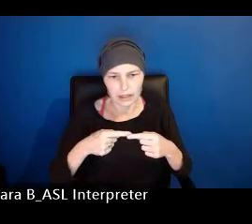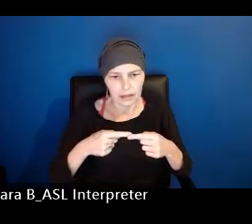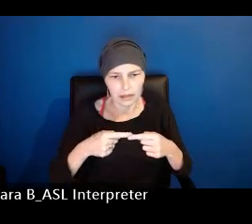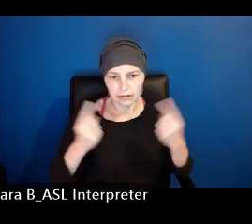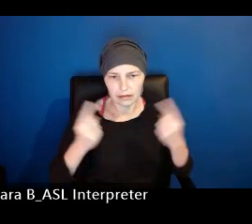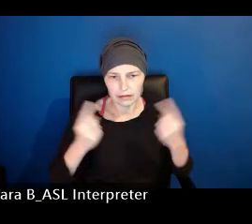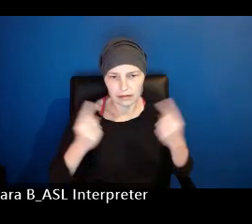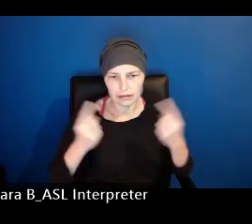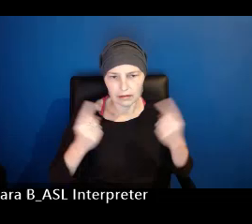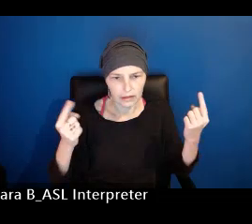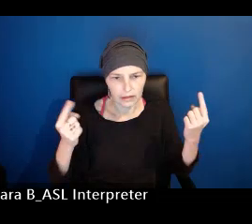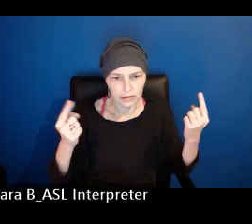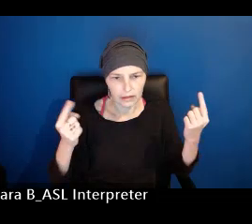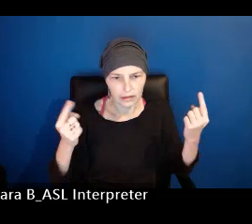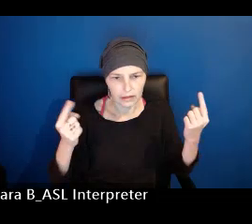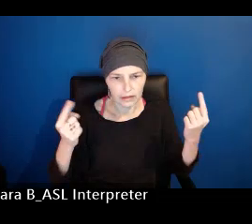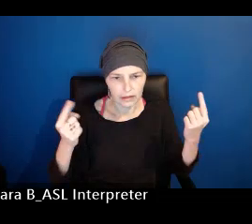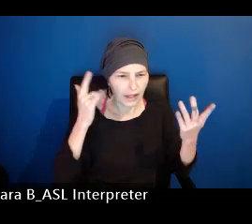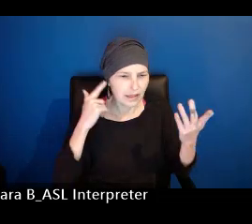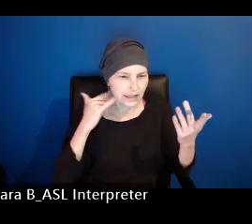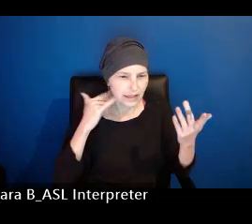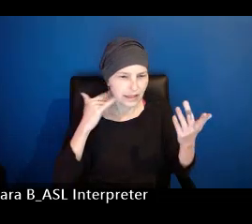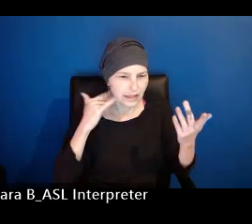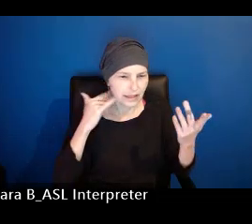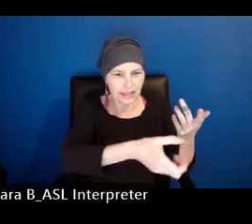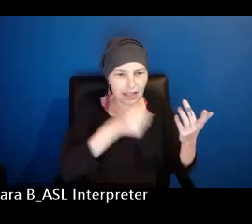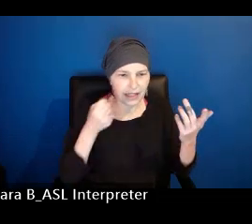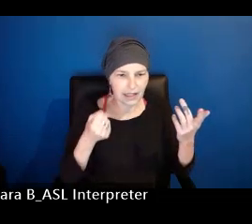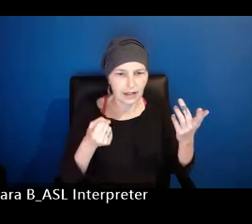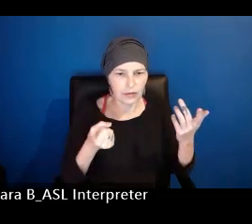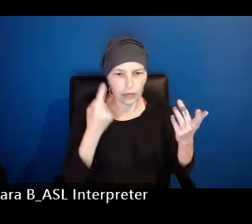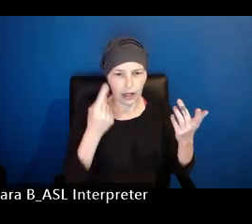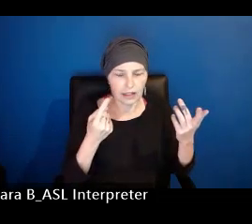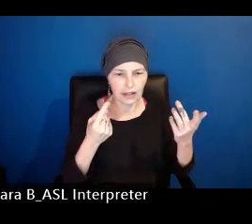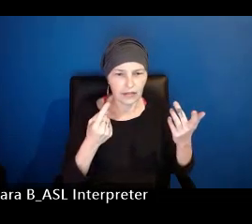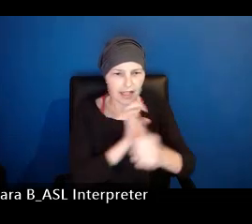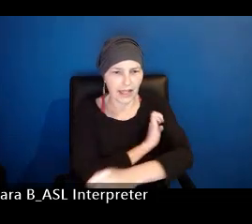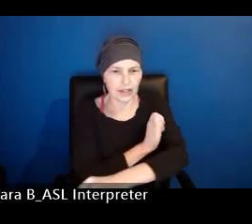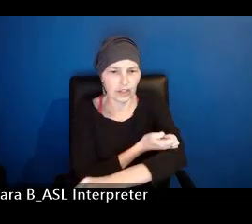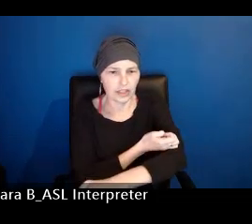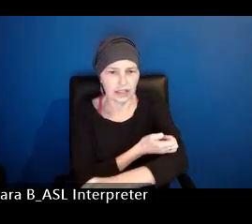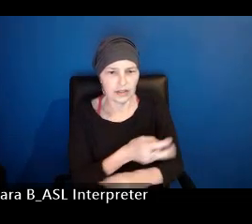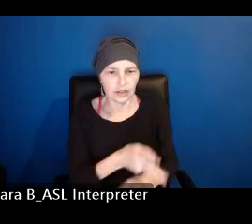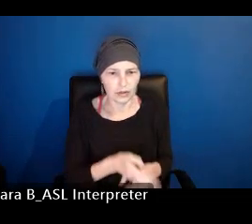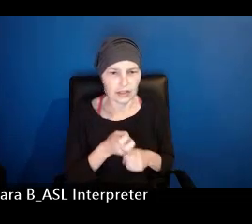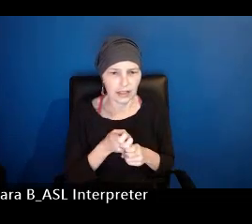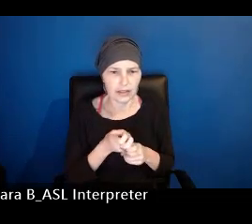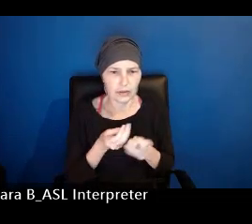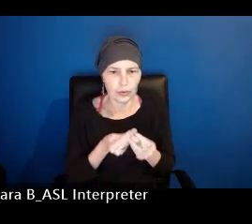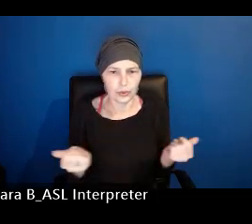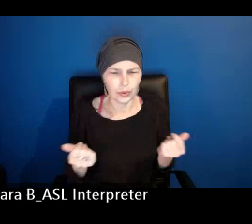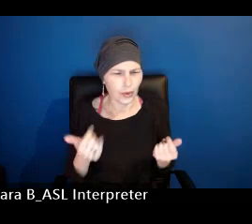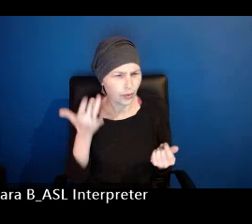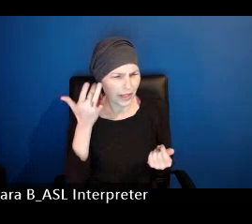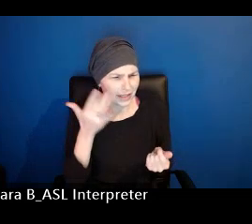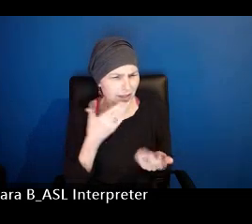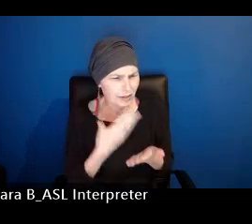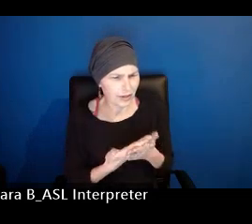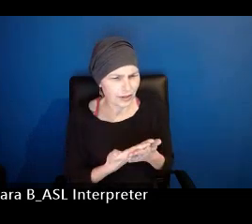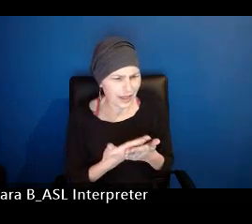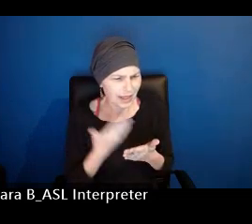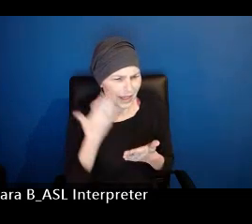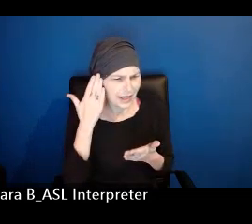our 2 energy sources away from us is a good thing. I just spent my life savings in 3 years remodeling